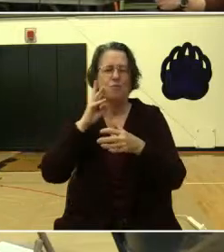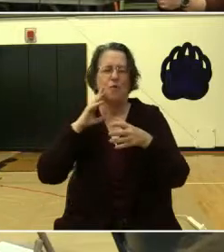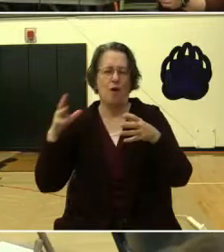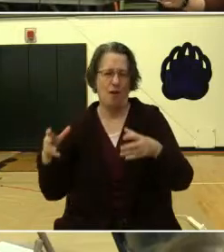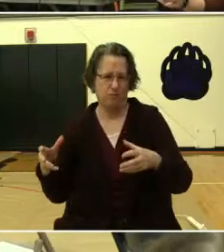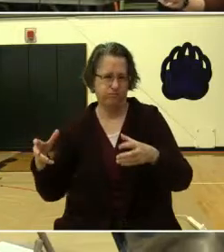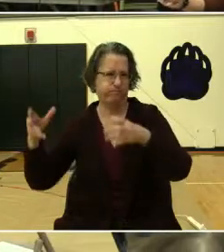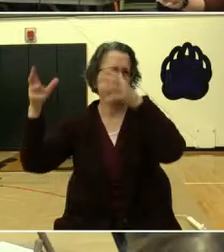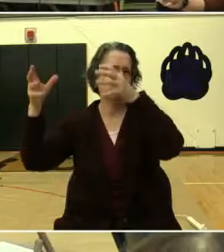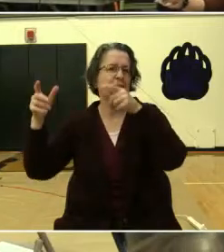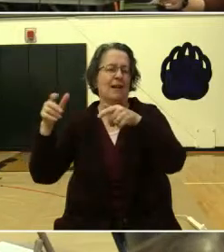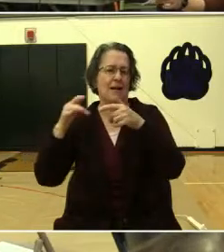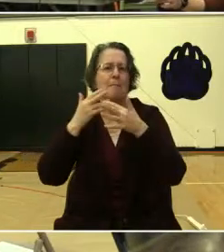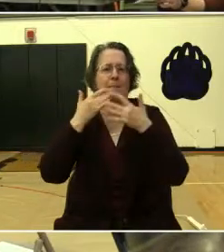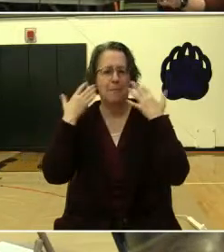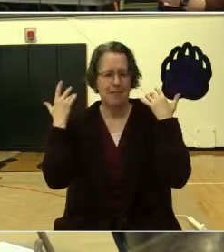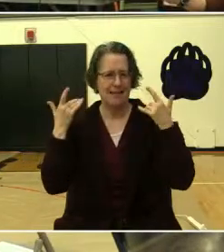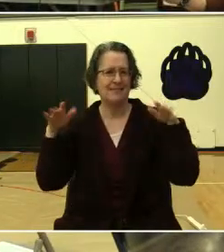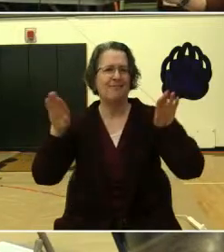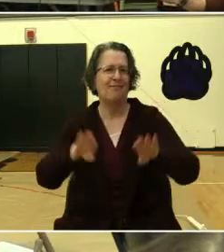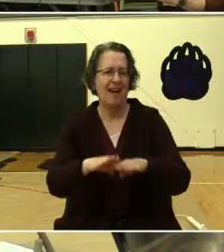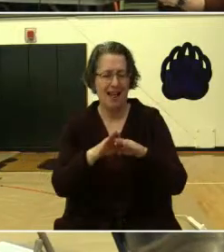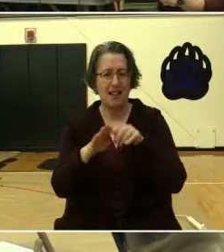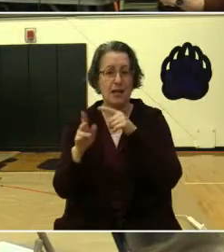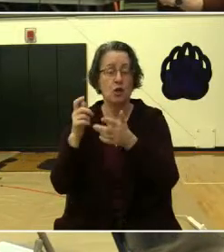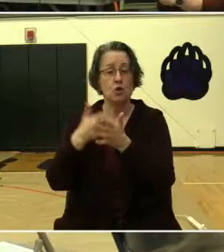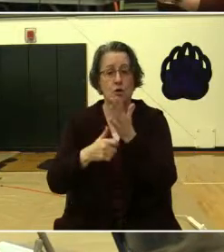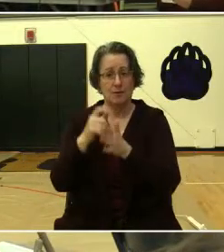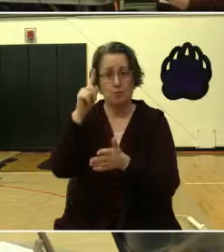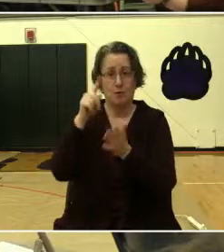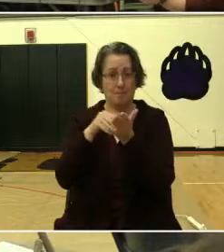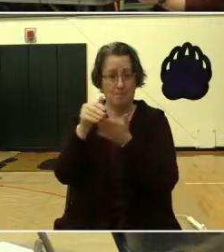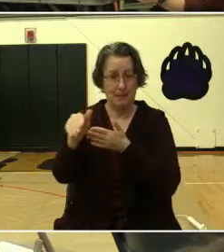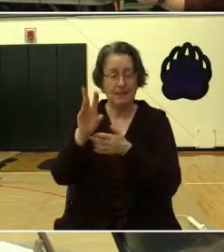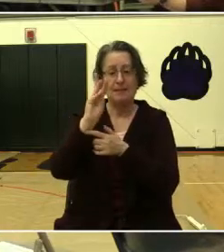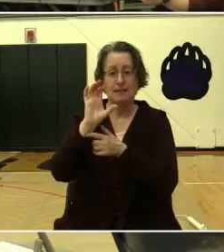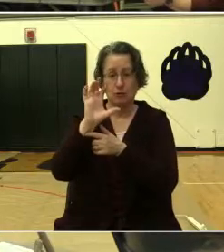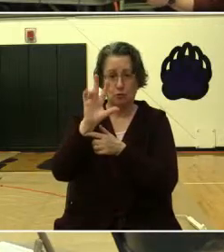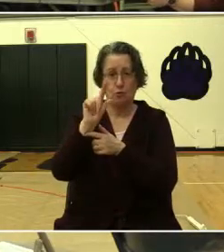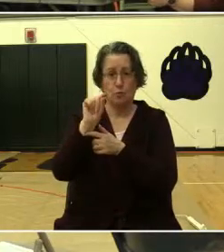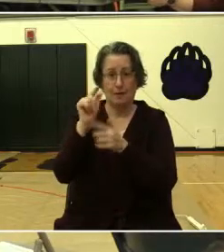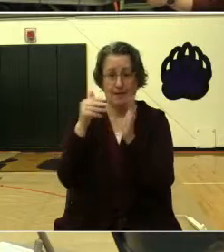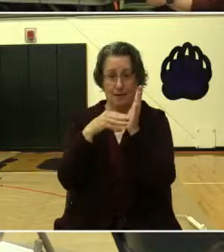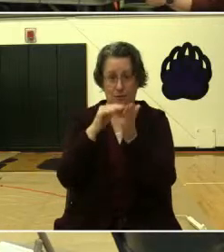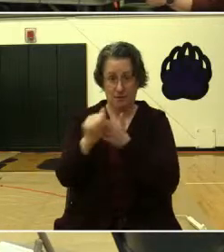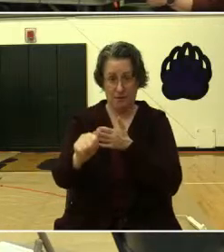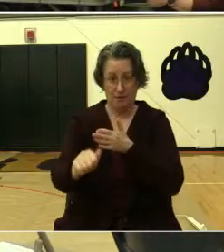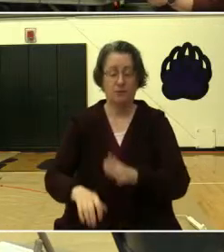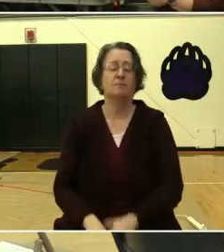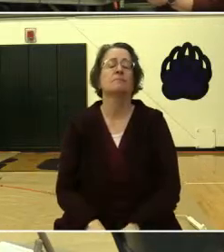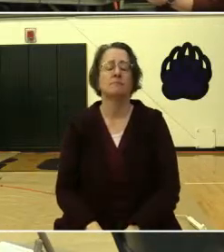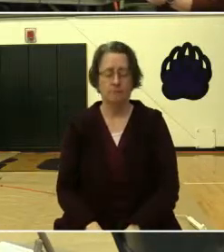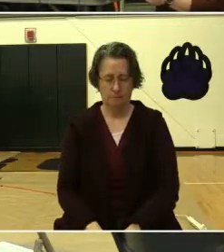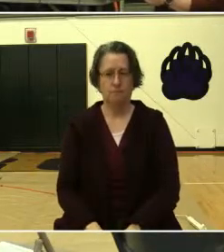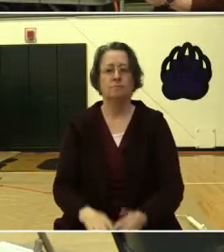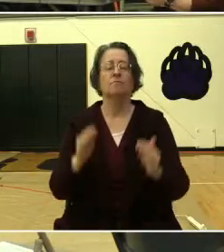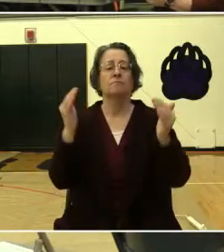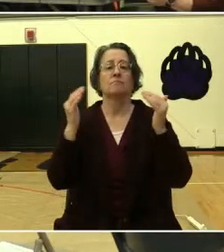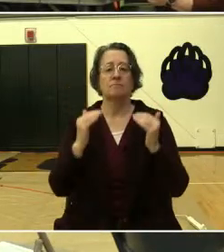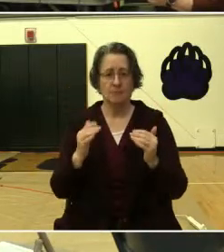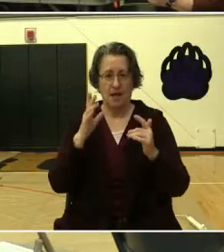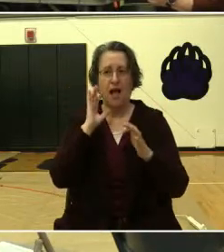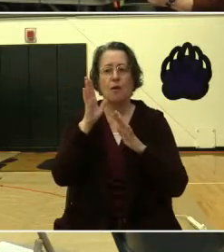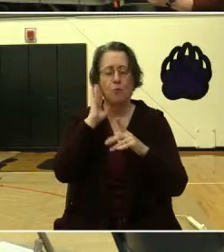tank at an estimated cost of 1,20,000 and will authorize the issuance of